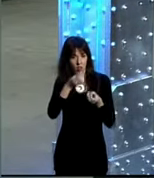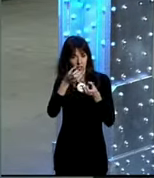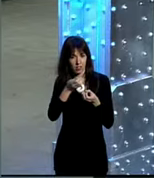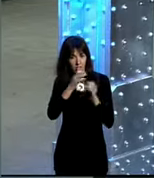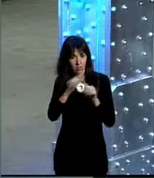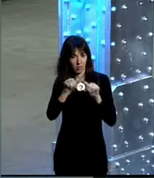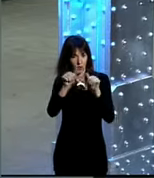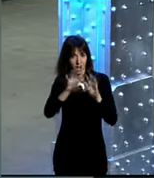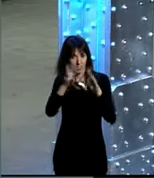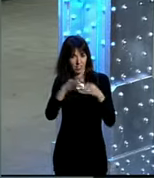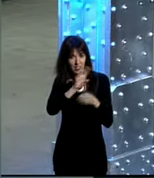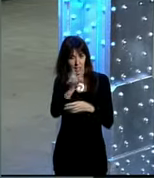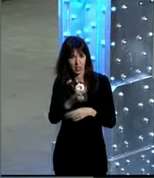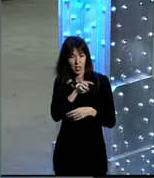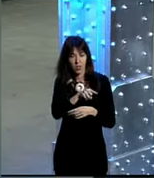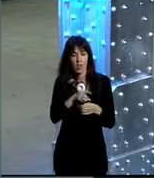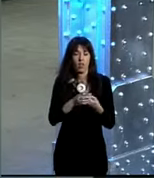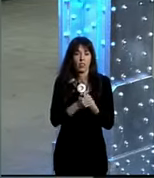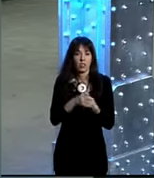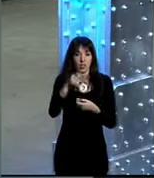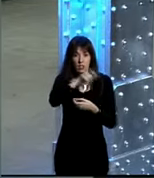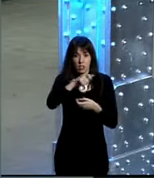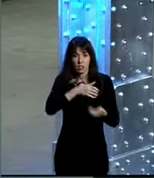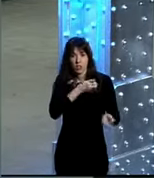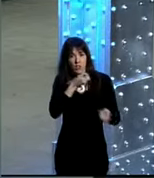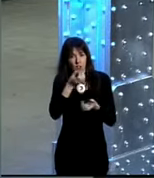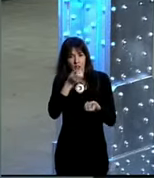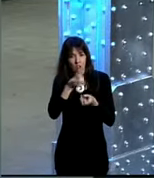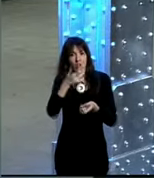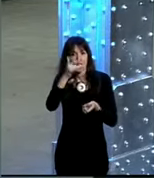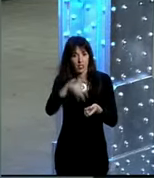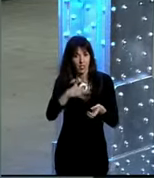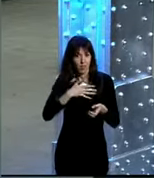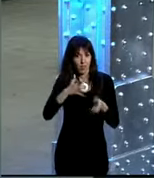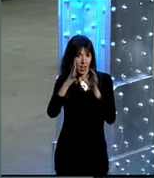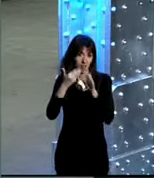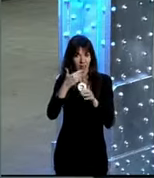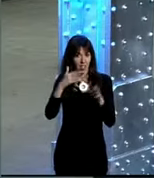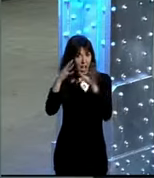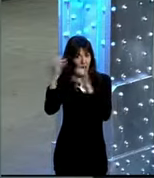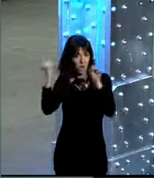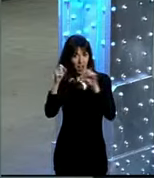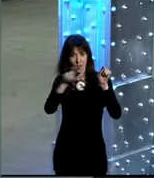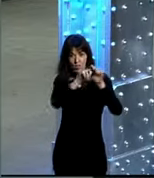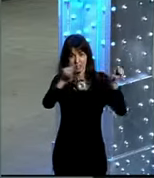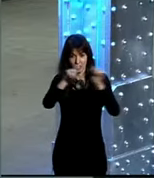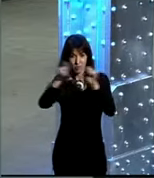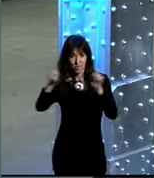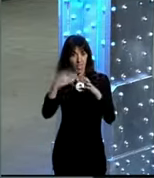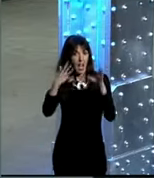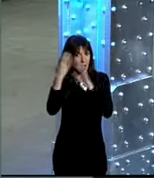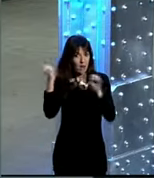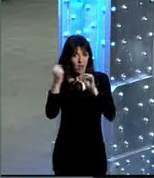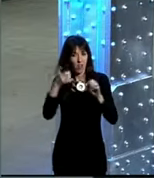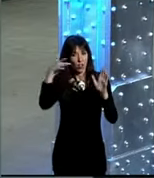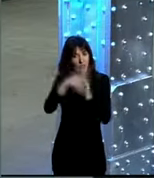to go out into the world and bring the message of energy to all other folks and all other people in the world. And this is a great big honor in our story world,